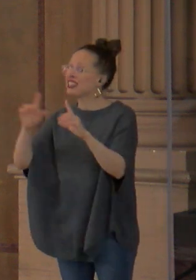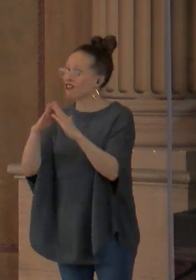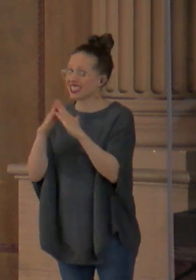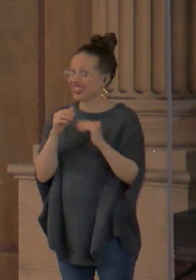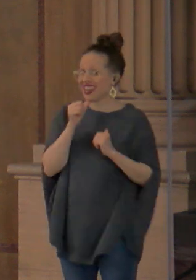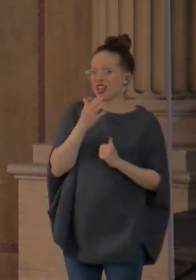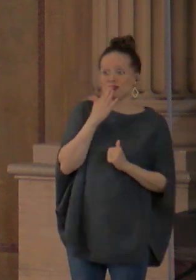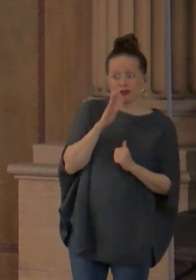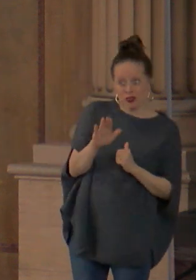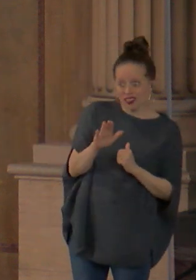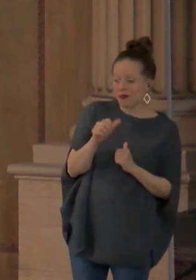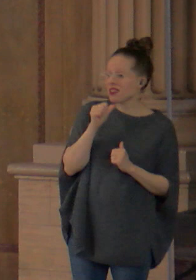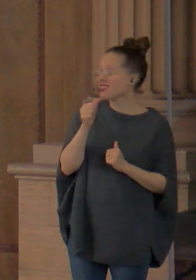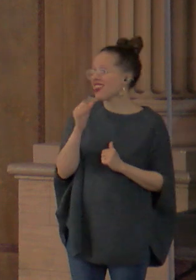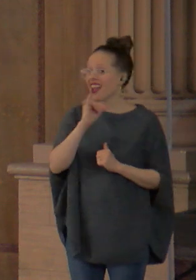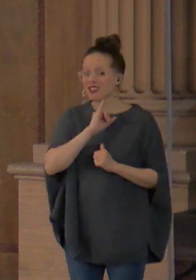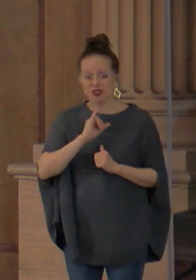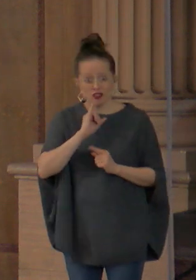but Jerusalem above.